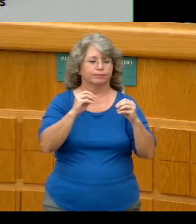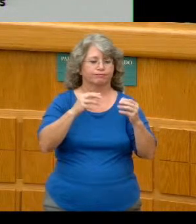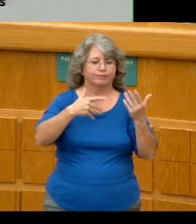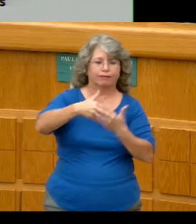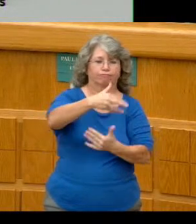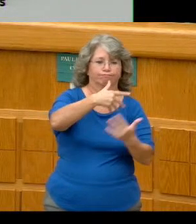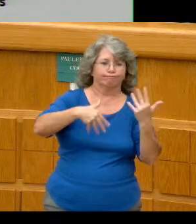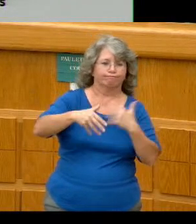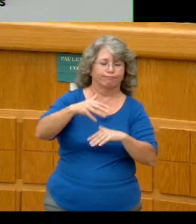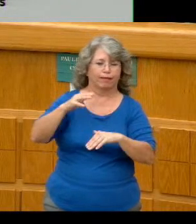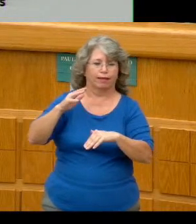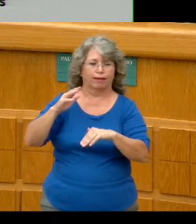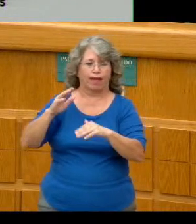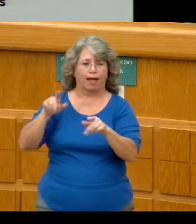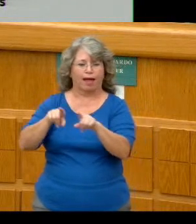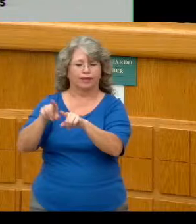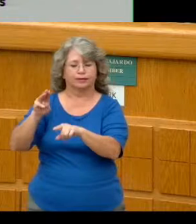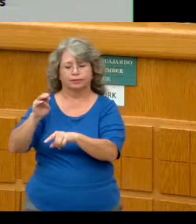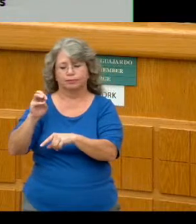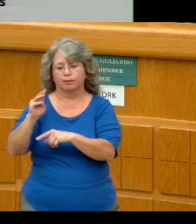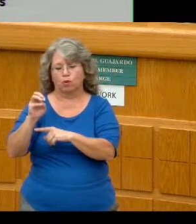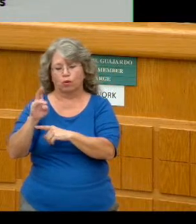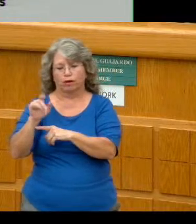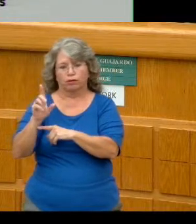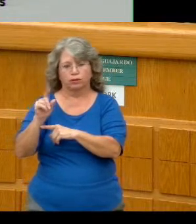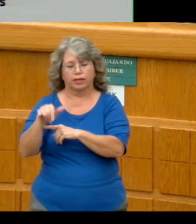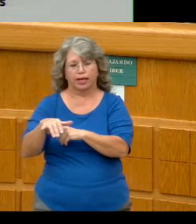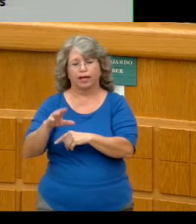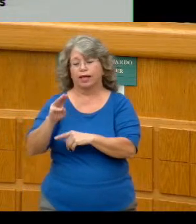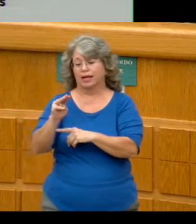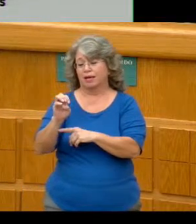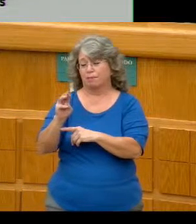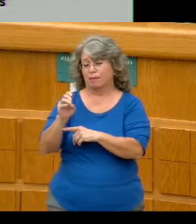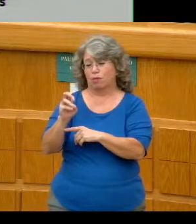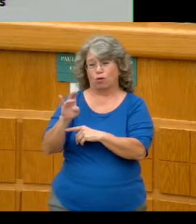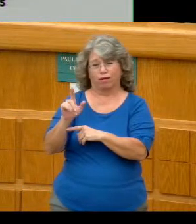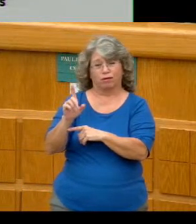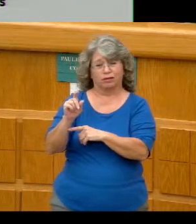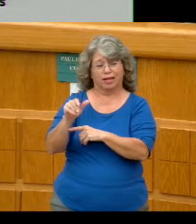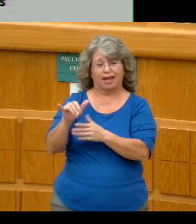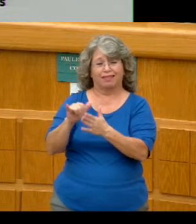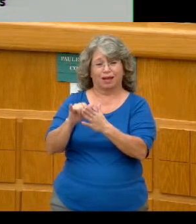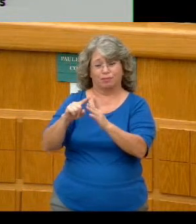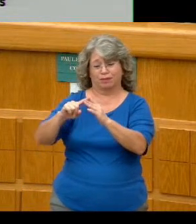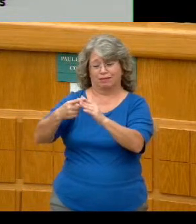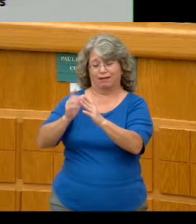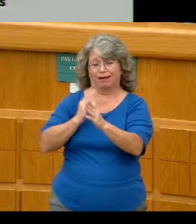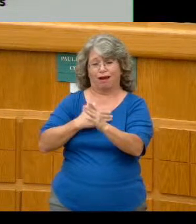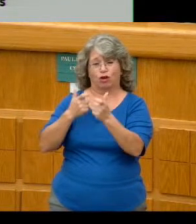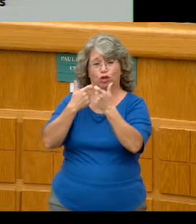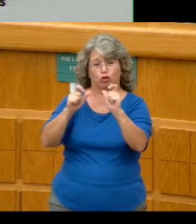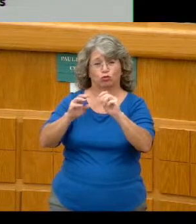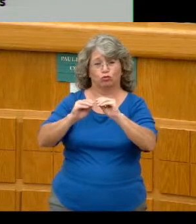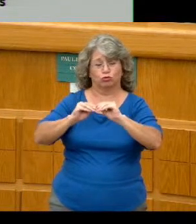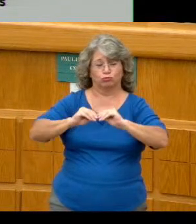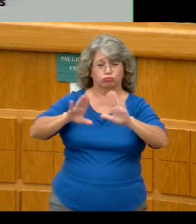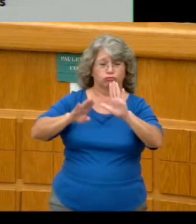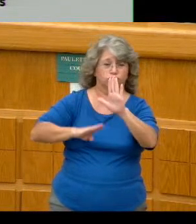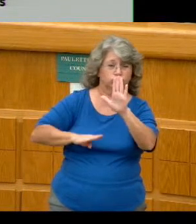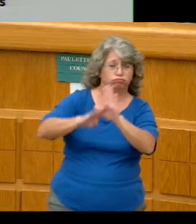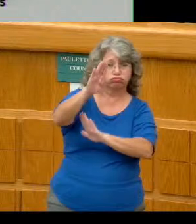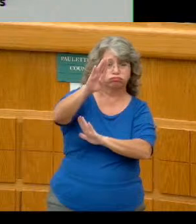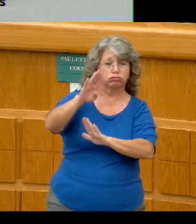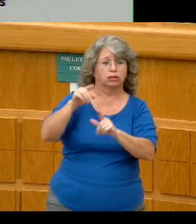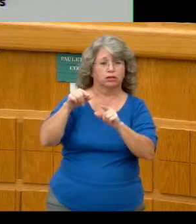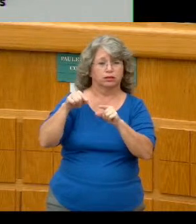transmission. And Memorial Day weekend, one more time, that was kind of like the beginning of the huge outbreak that we had over the summer. And so that's why we